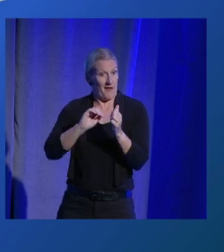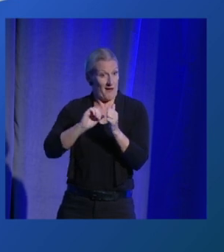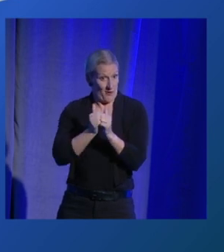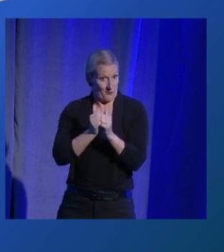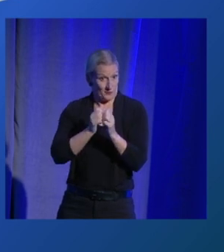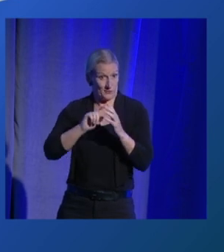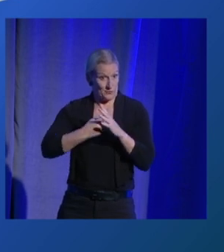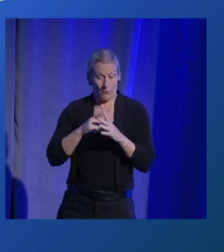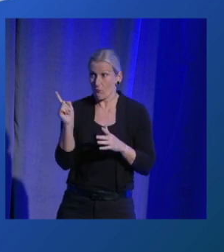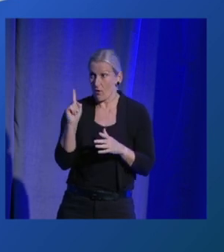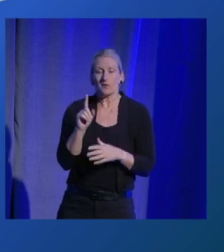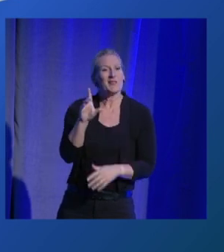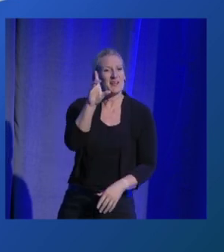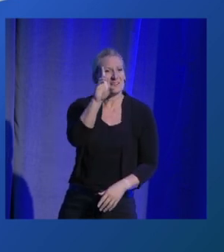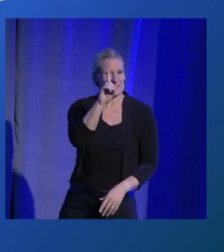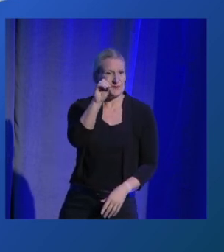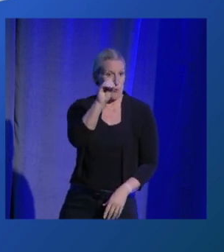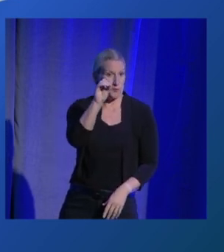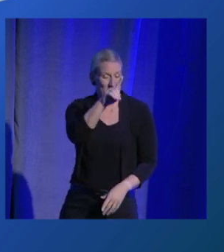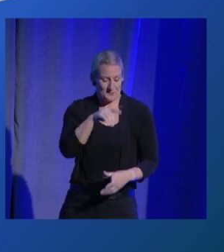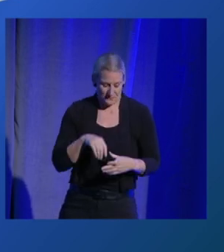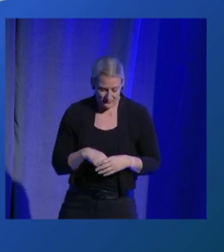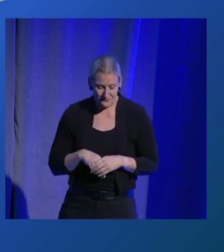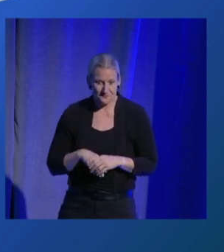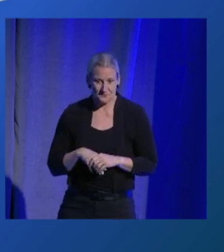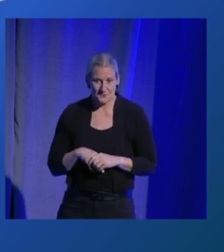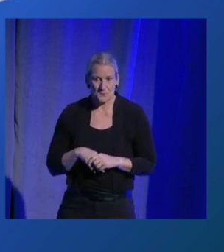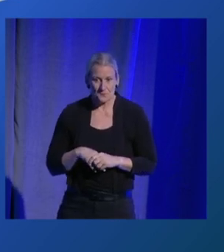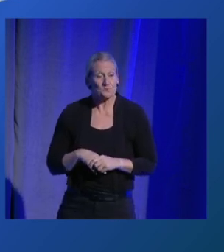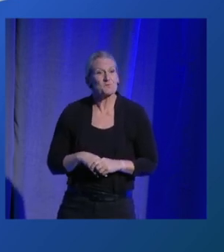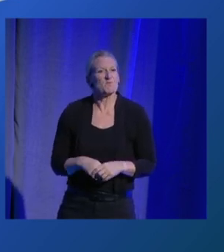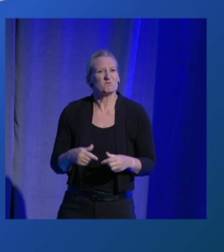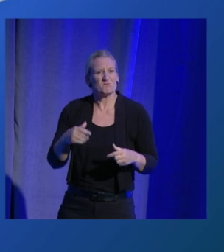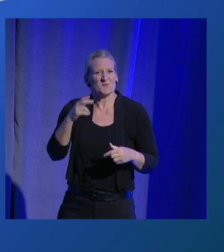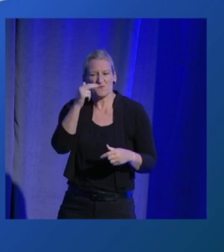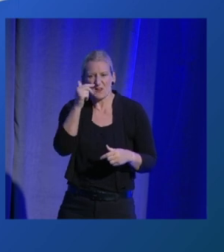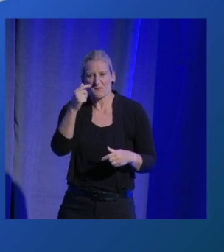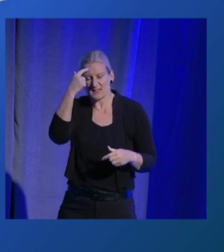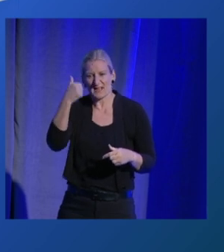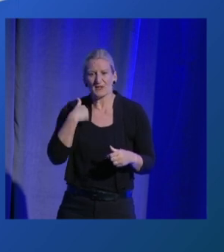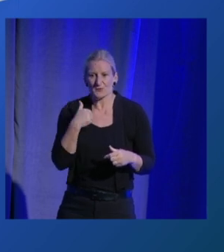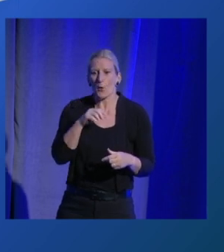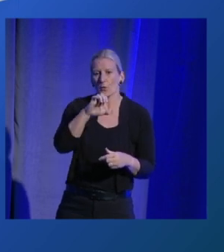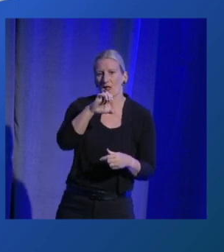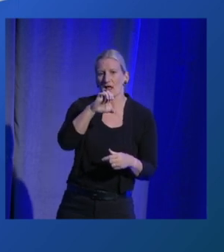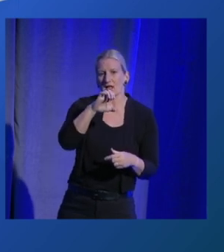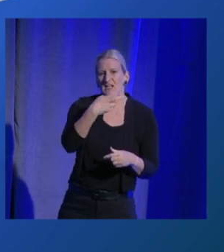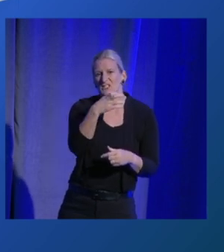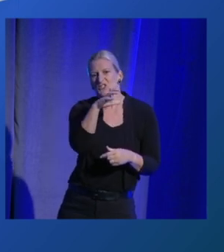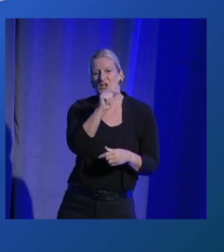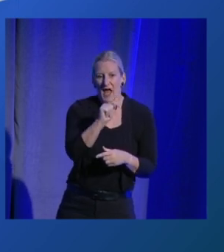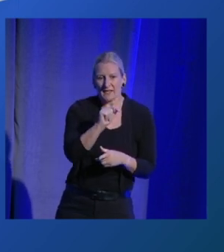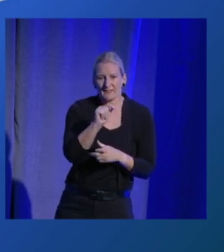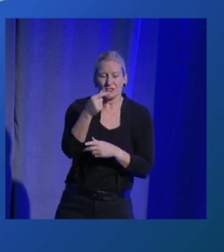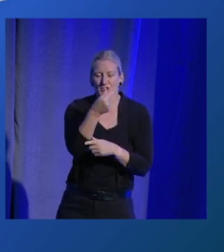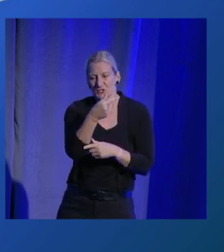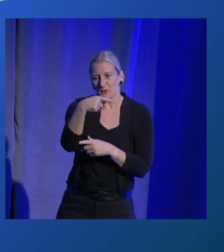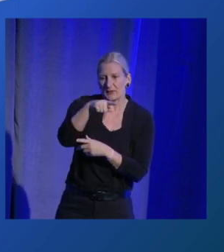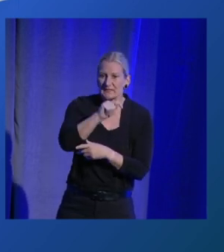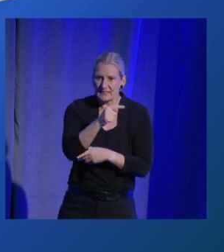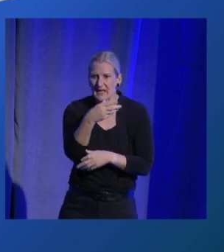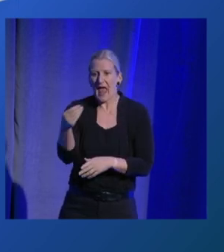DOD um and it's funny I used both chat gbt and Bard uh to research the facts to make sure I didn't get them